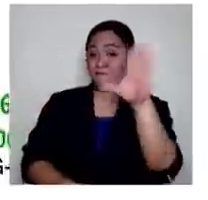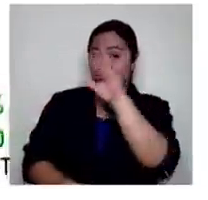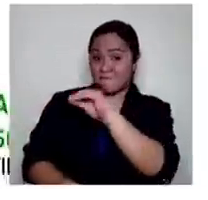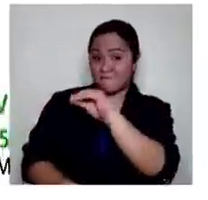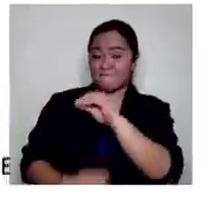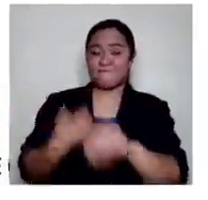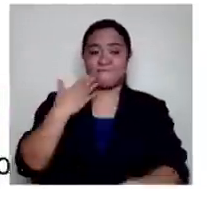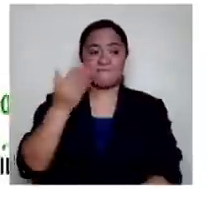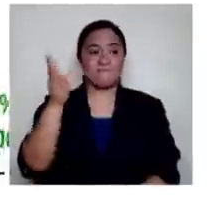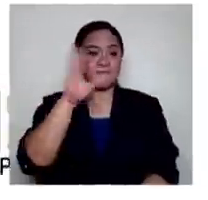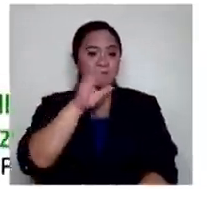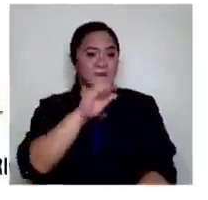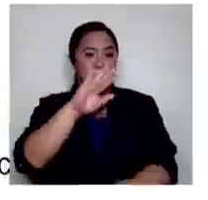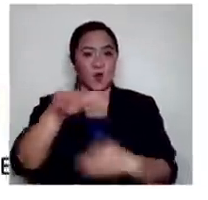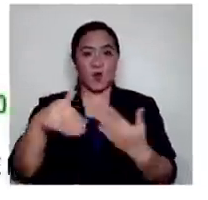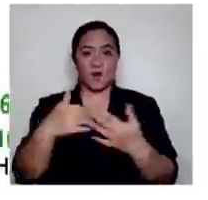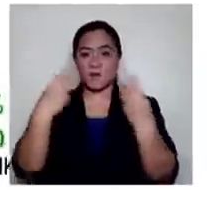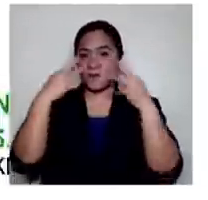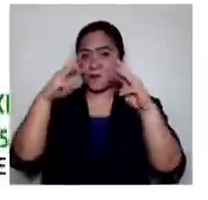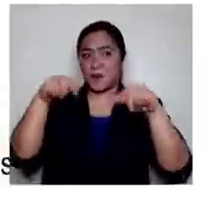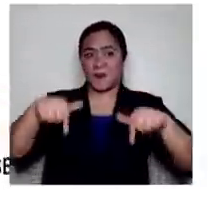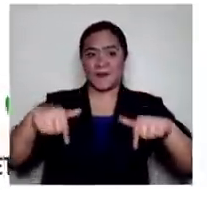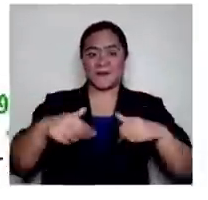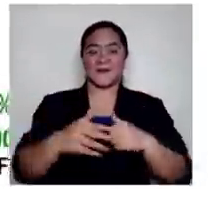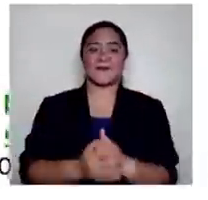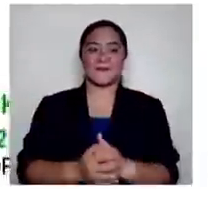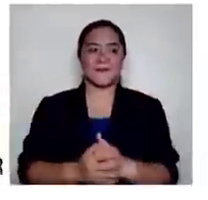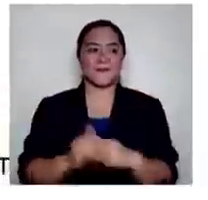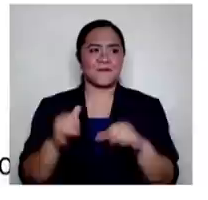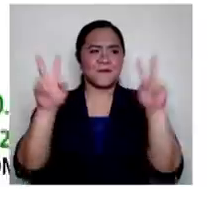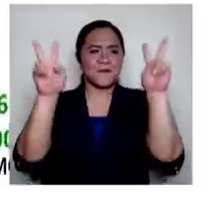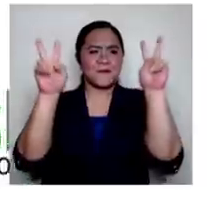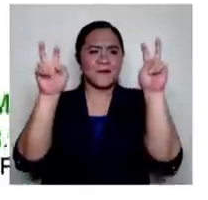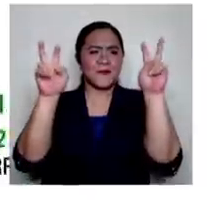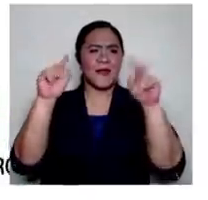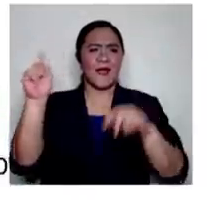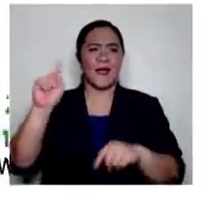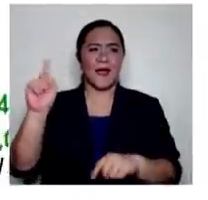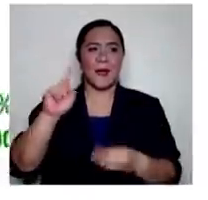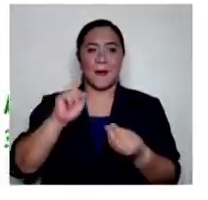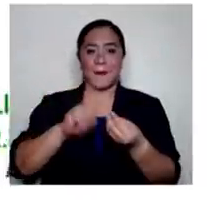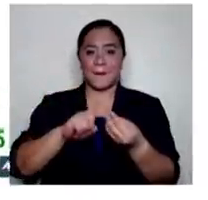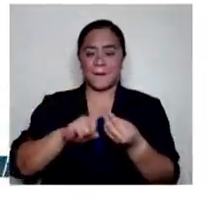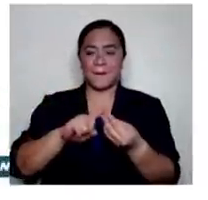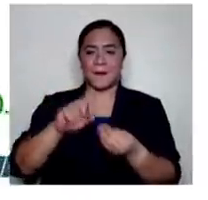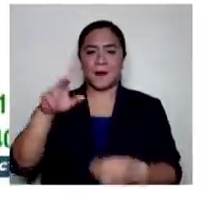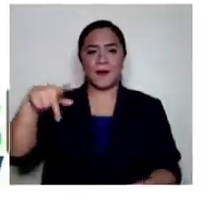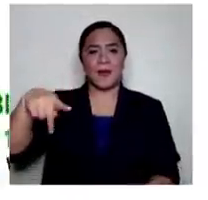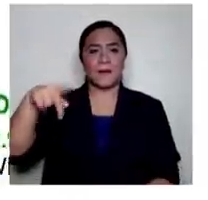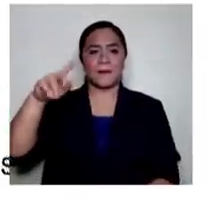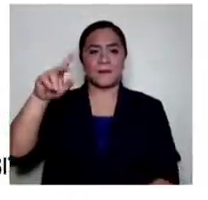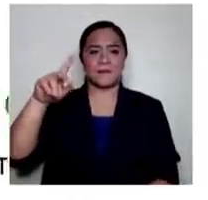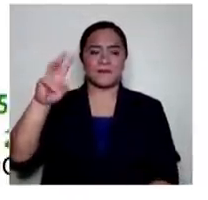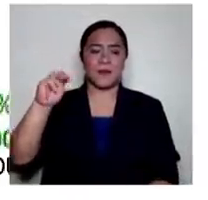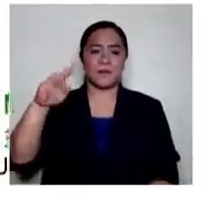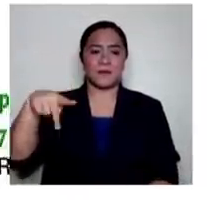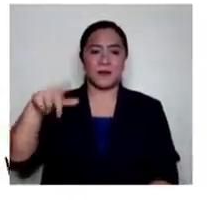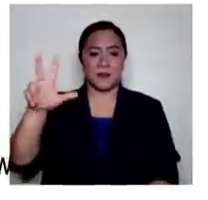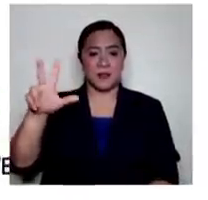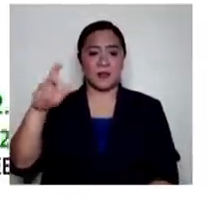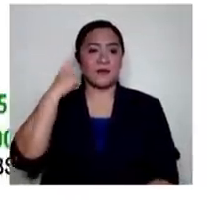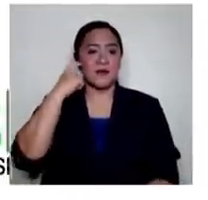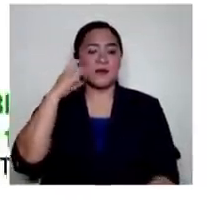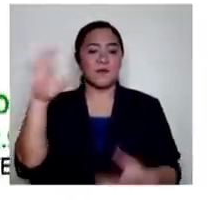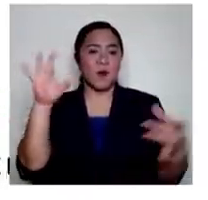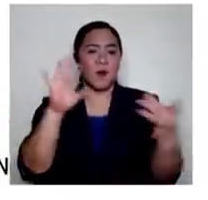to all of your viewers. Magandang hapon po. Okay, pag-usapan po muna natin itong MP3 Alliance because that's the issue right here.